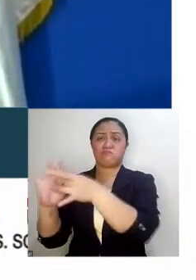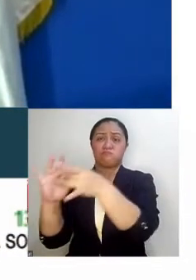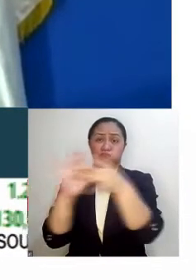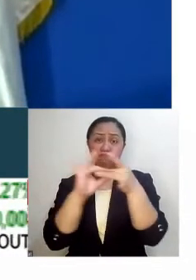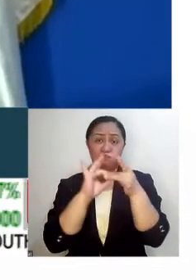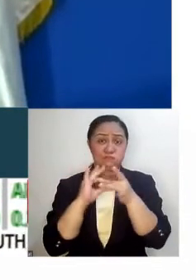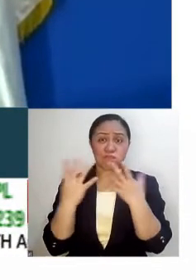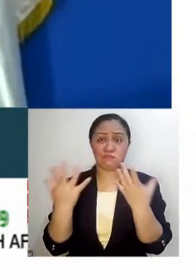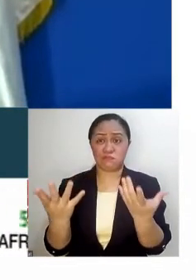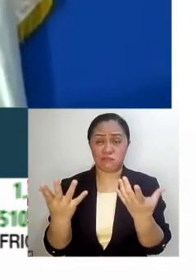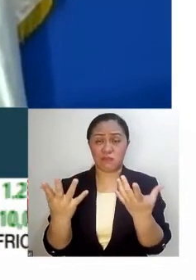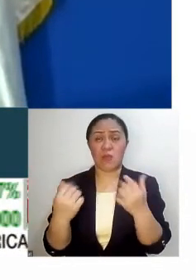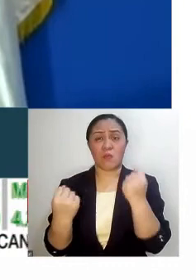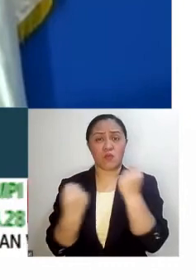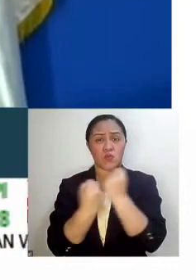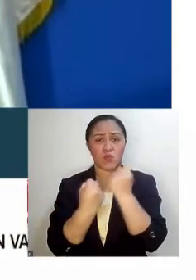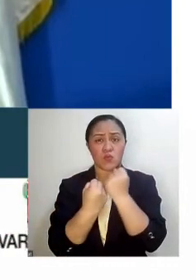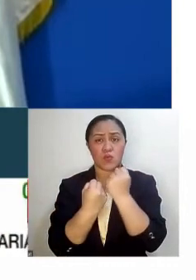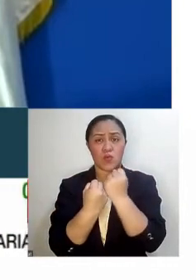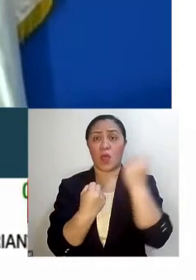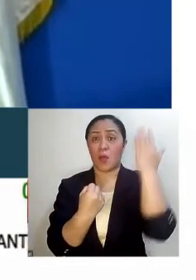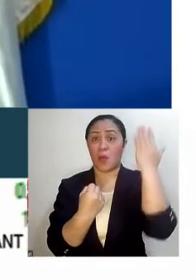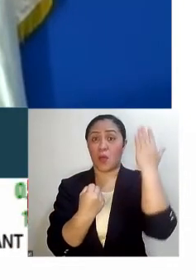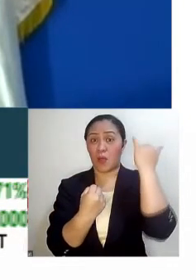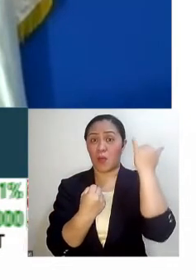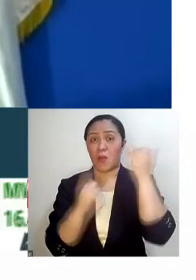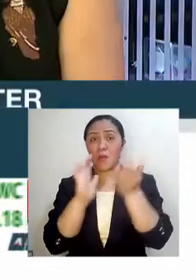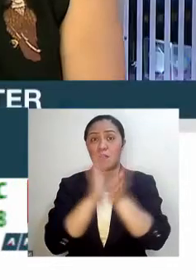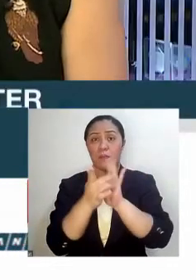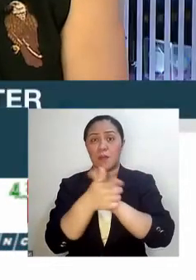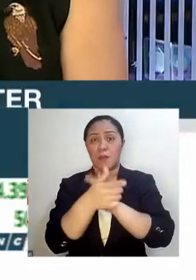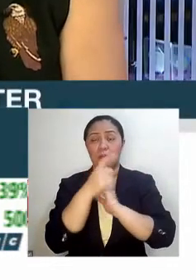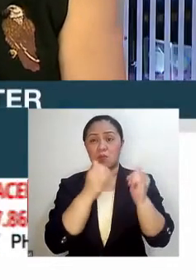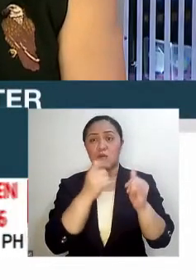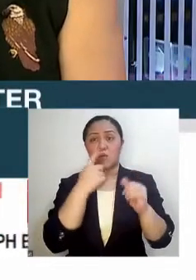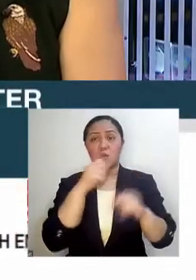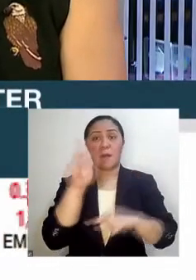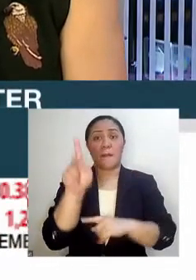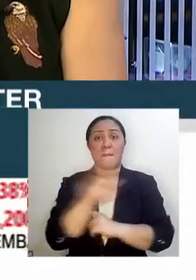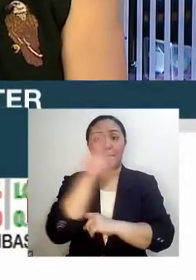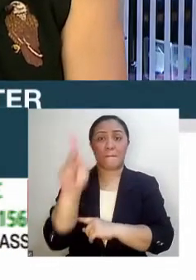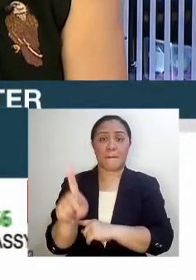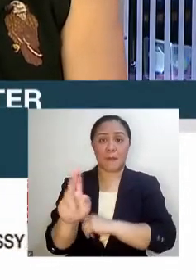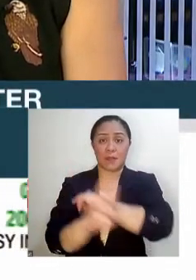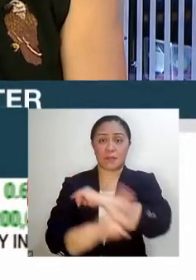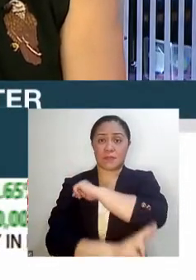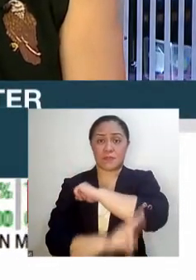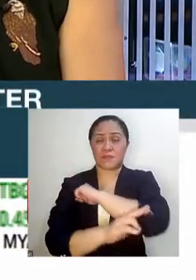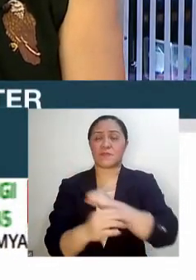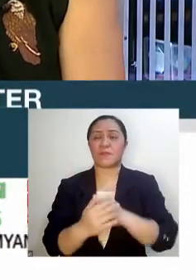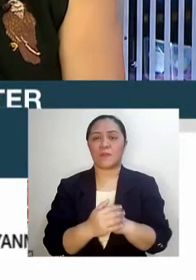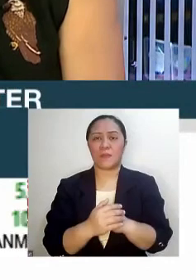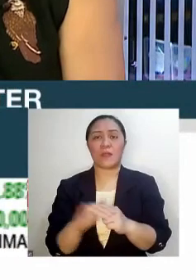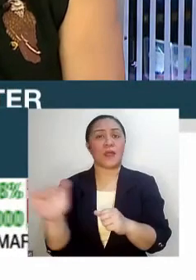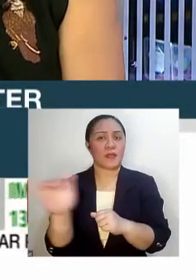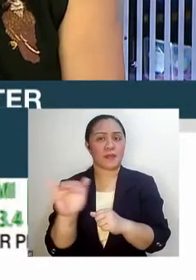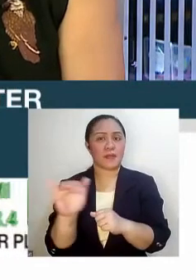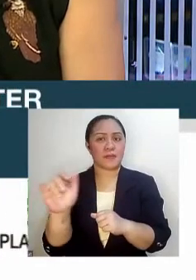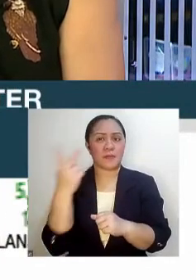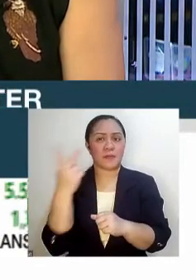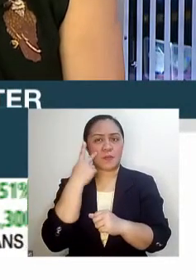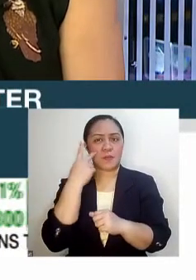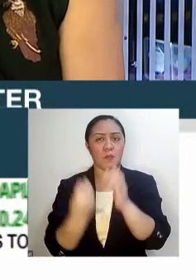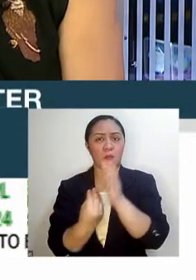in support of a peaceful and stable Indo-Pacific region. We also have to nurture our relationship with